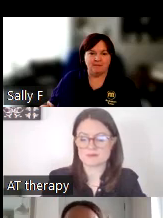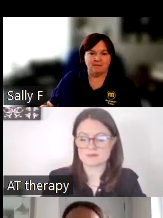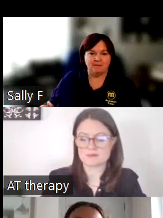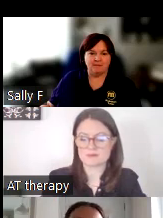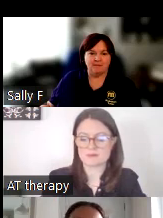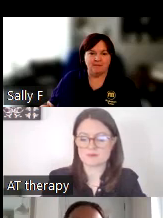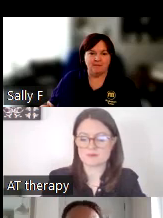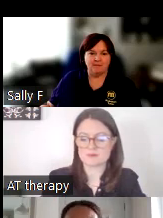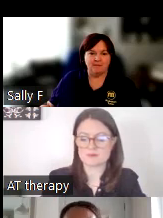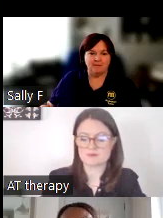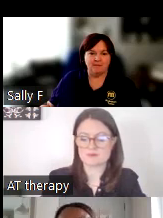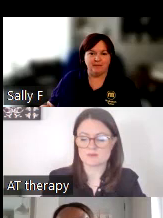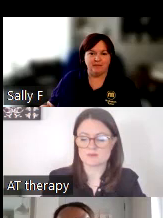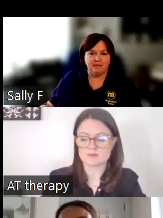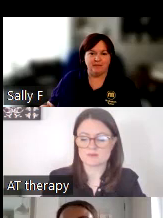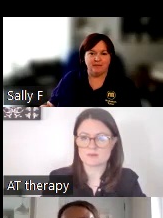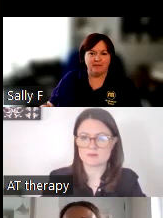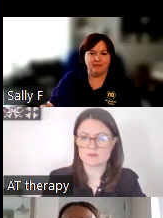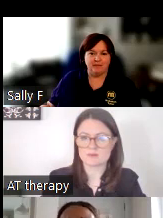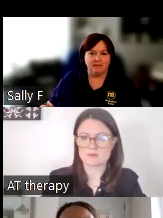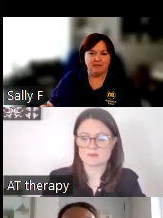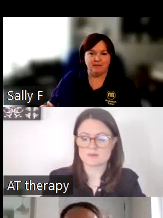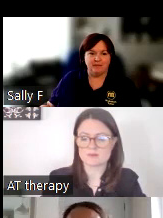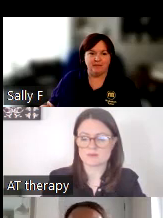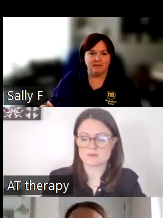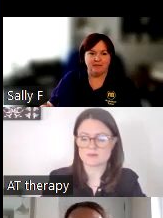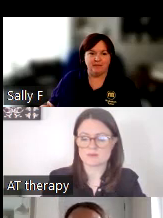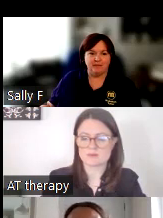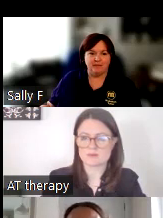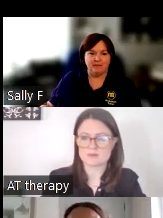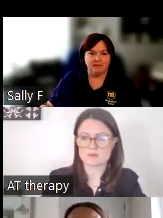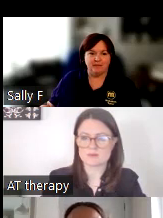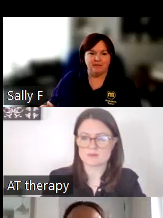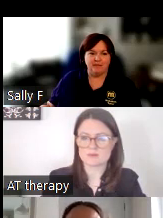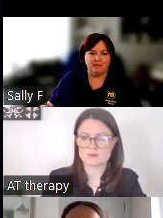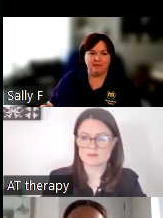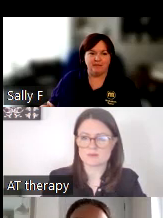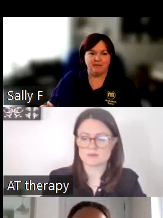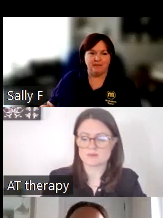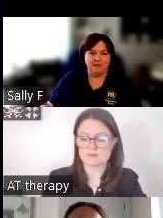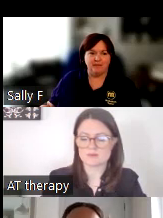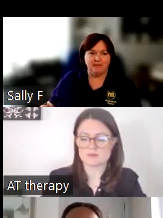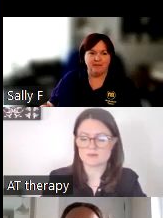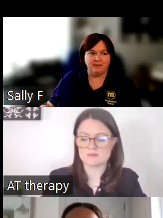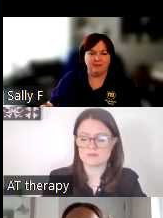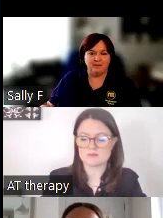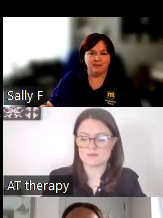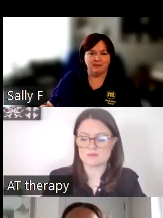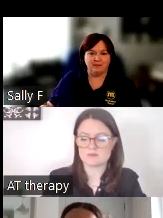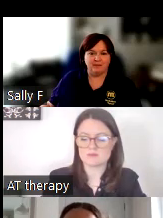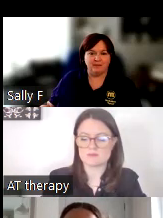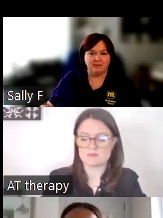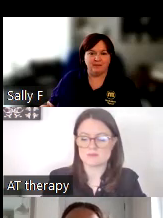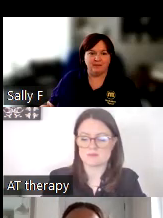like more balls or more balloon or I want the balloon, just signing the keywords to begin with.